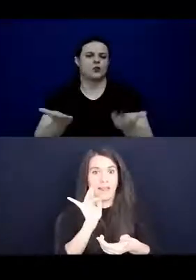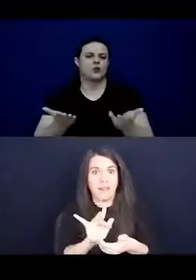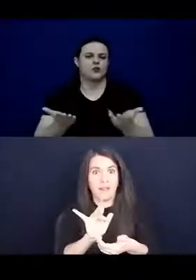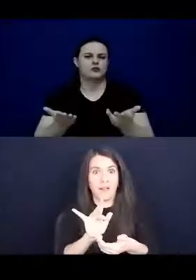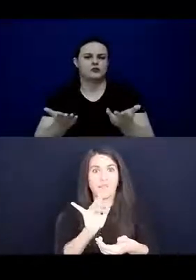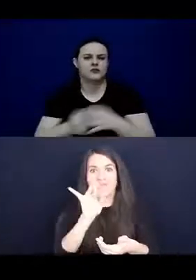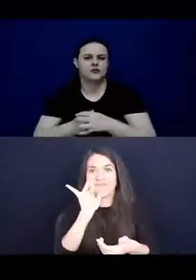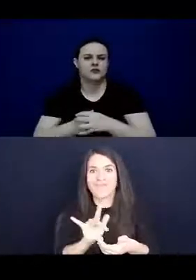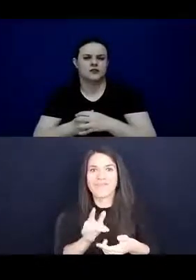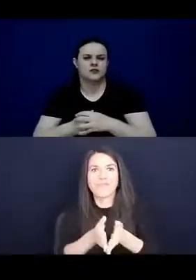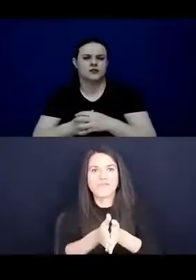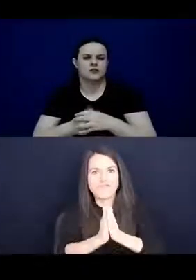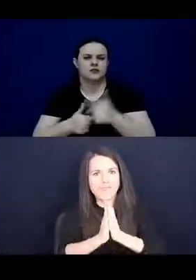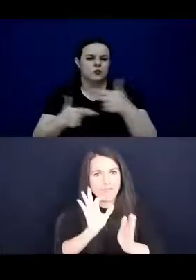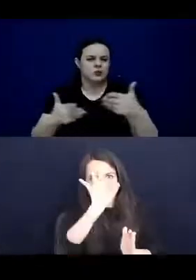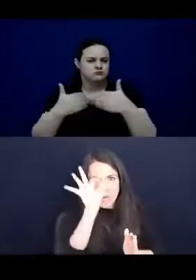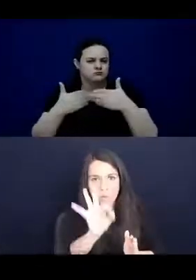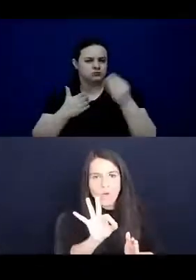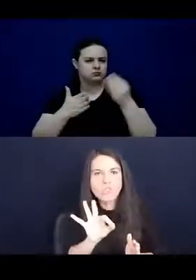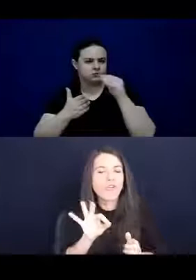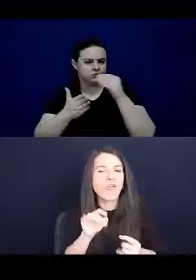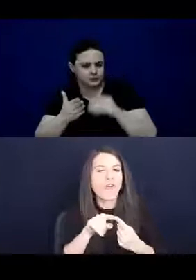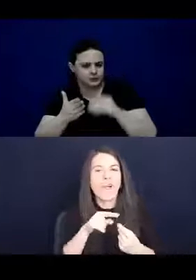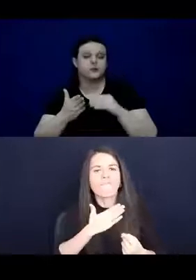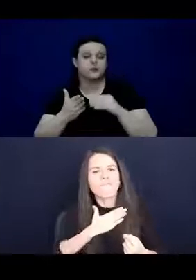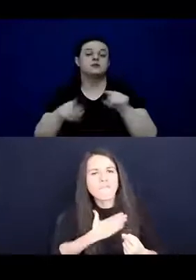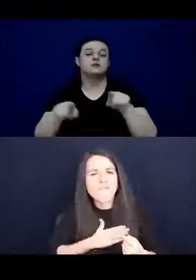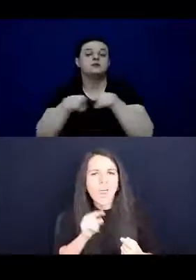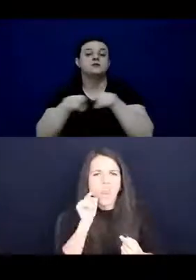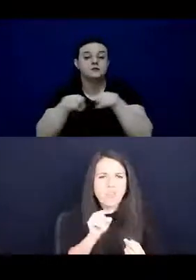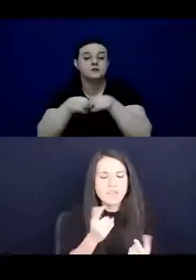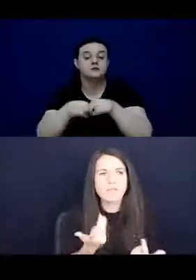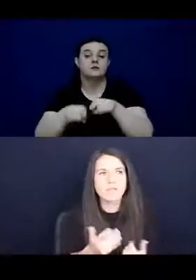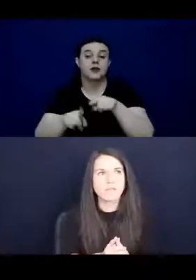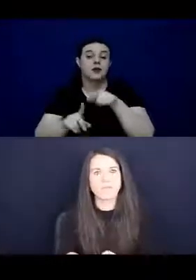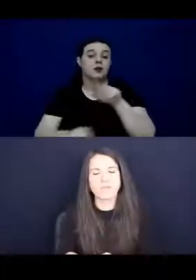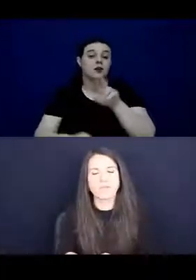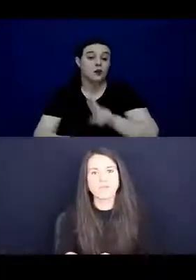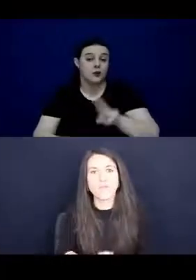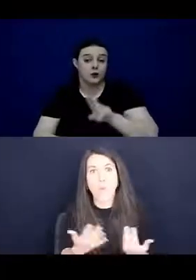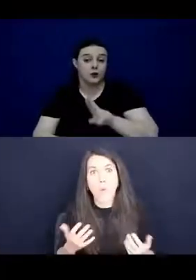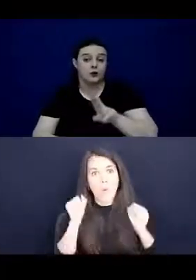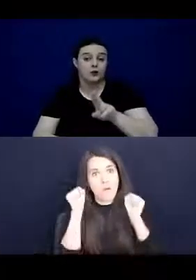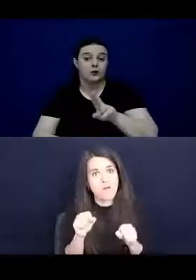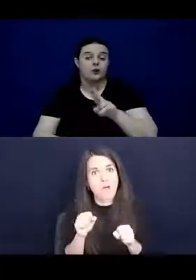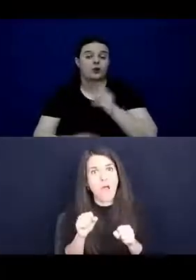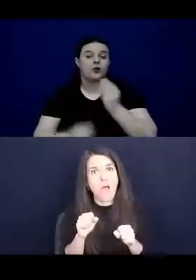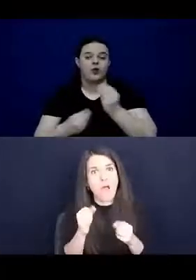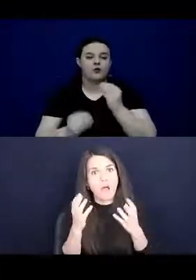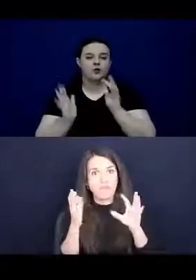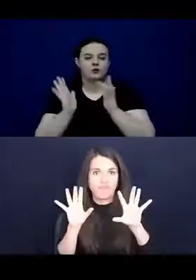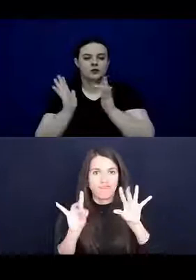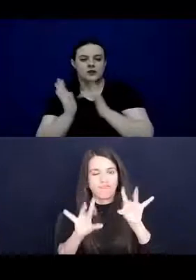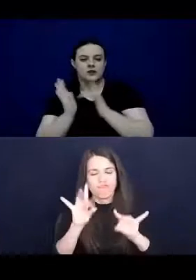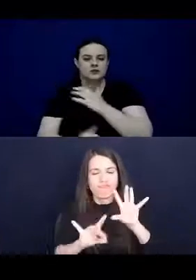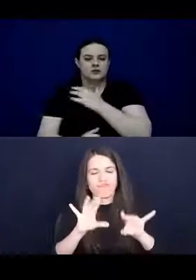request a particular query. It may be done by using little tap sensors that we've got, where a user can tap